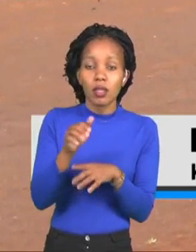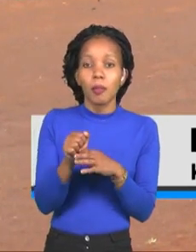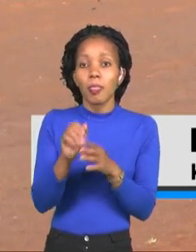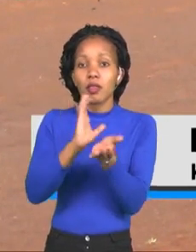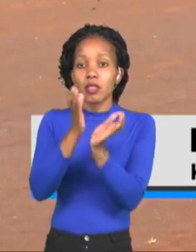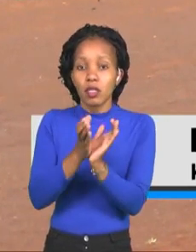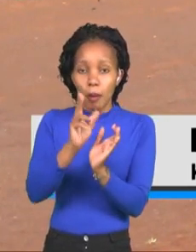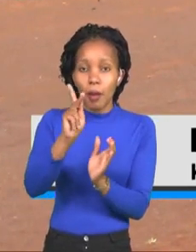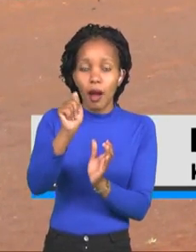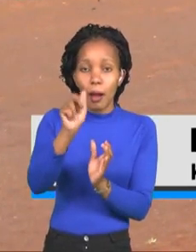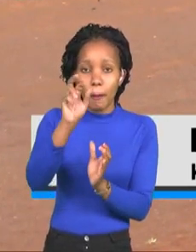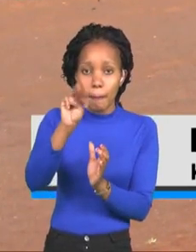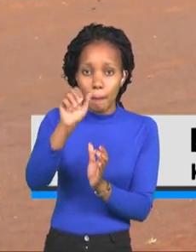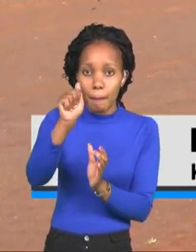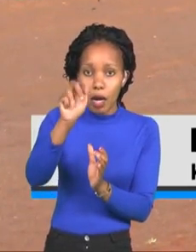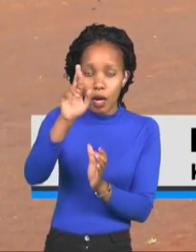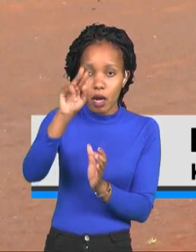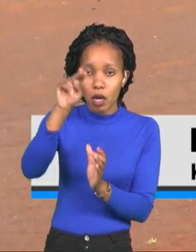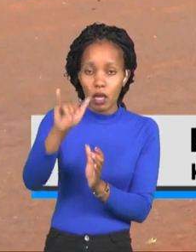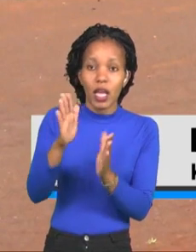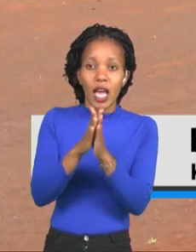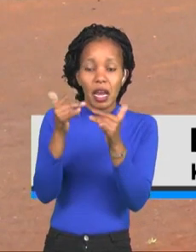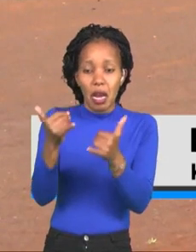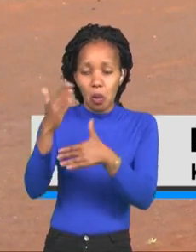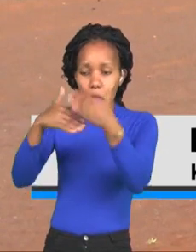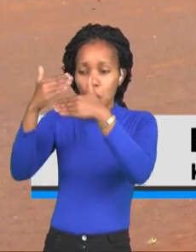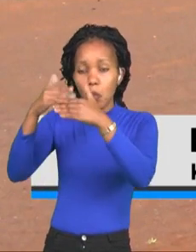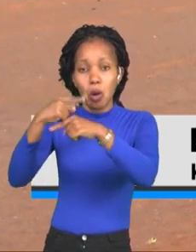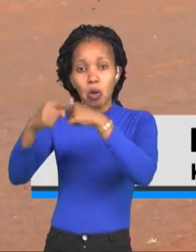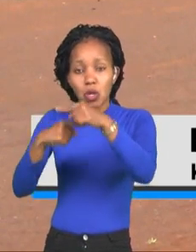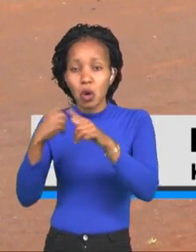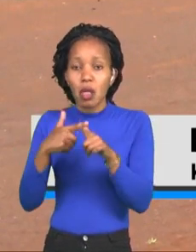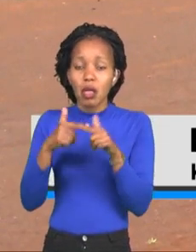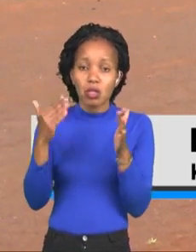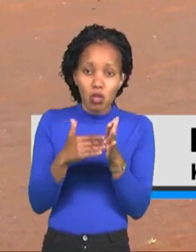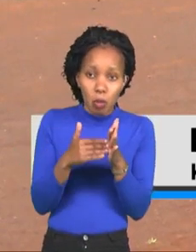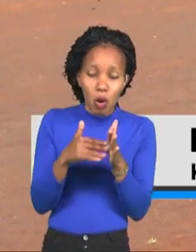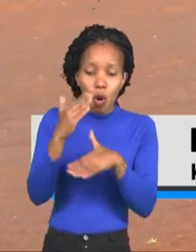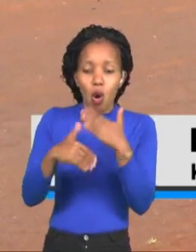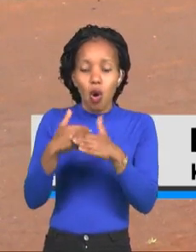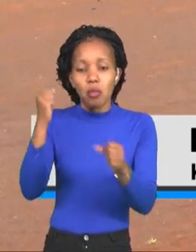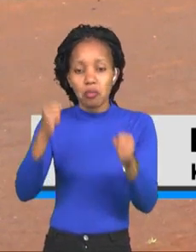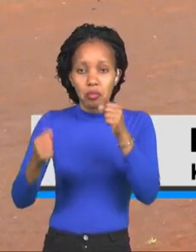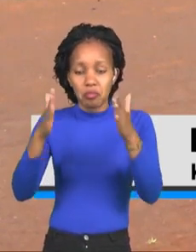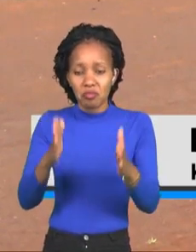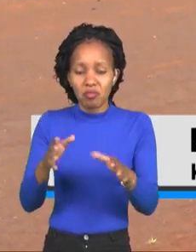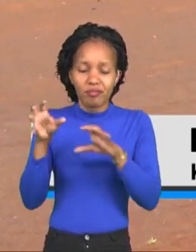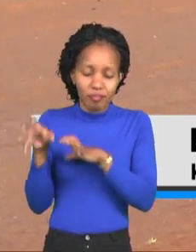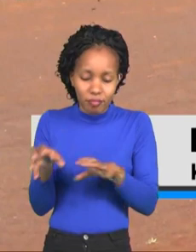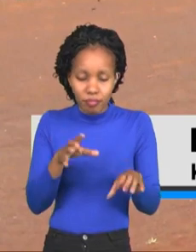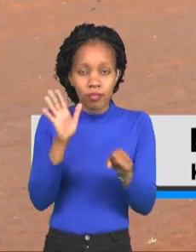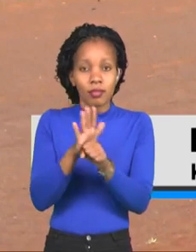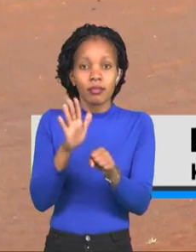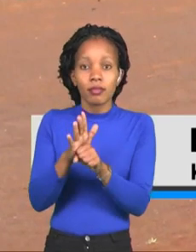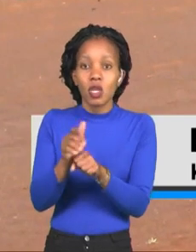Stadium. And of late now, it is under construction. It has stalled. So all the athletes now are really suffering. We don't have